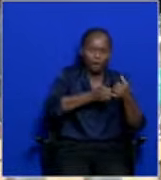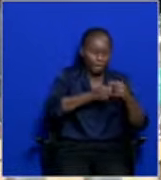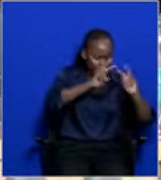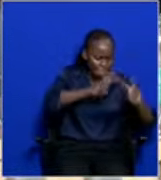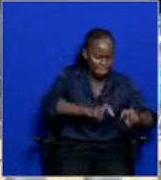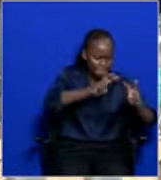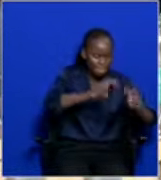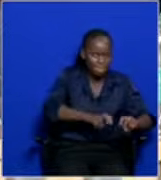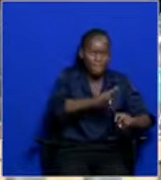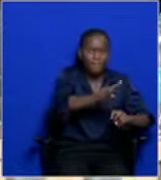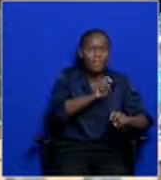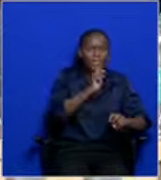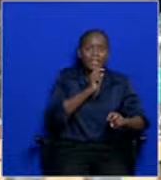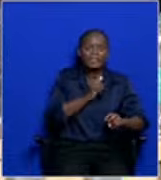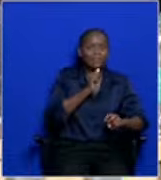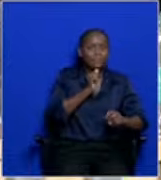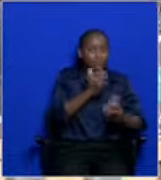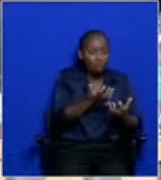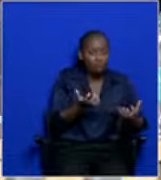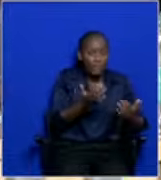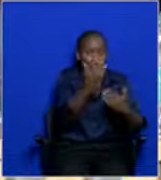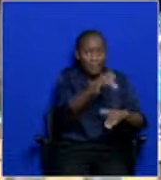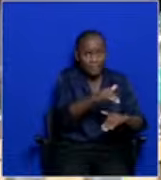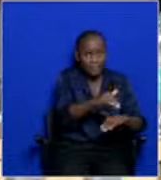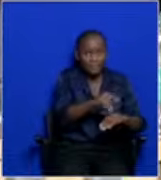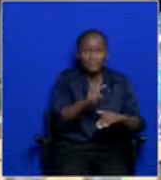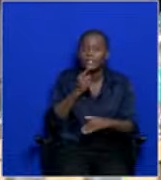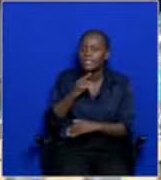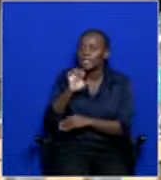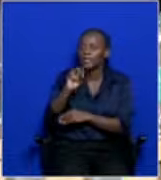team currently consists of 6 investigators.